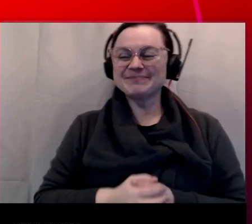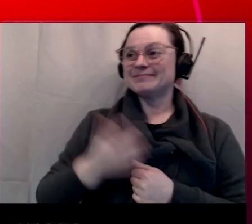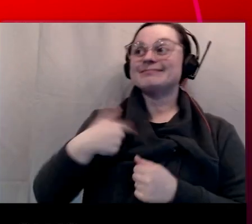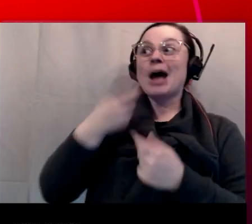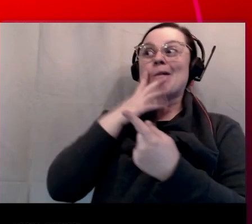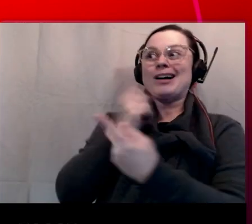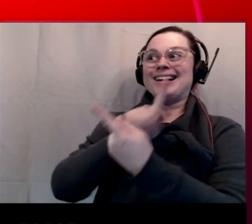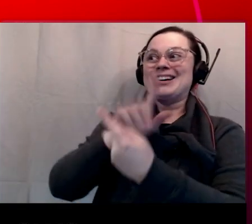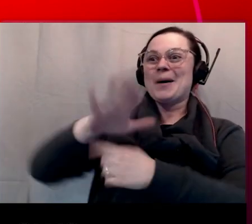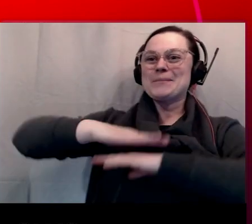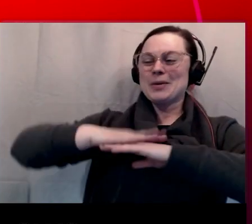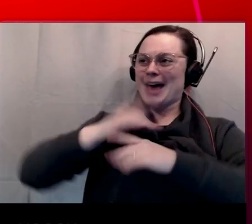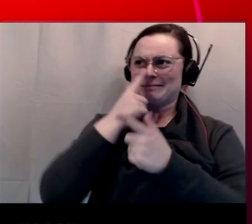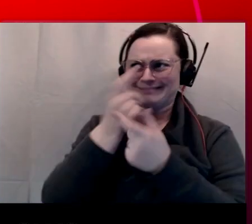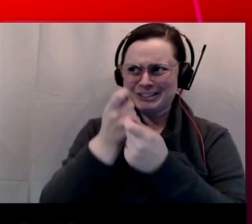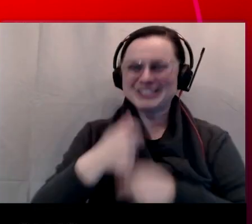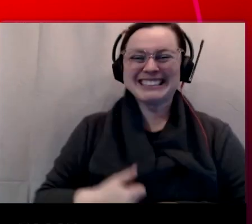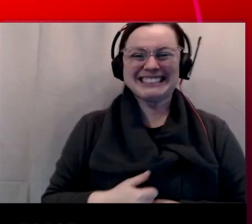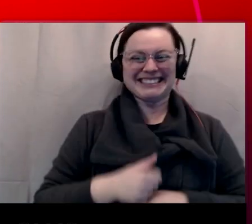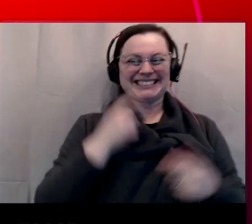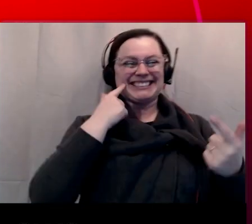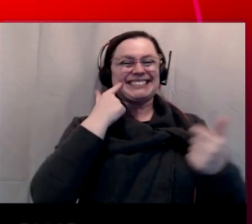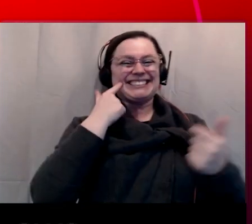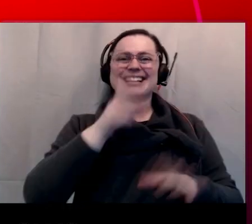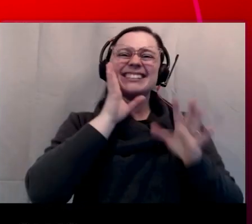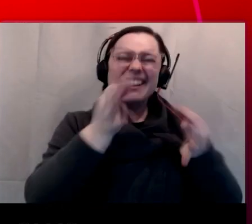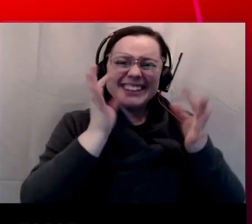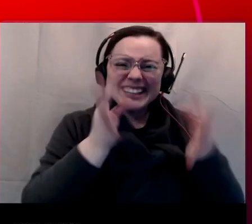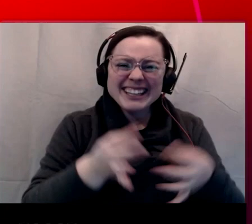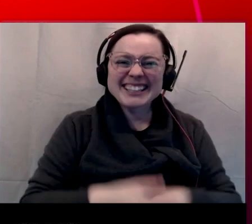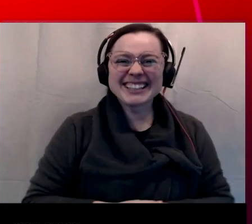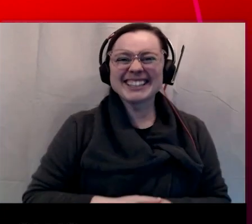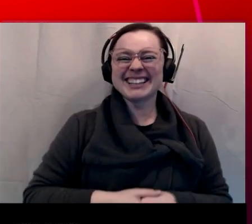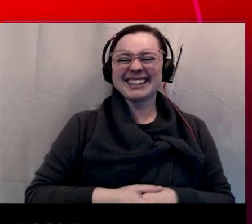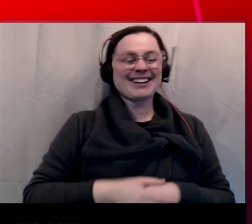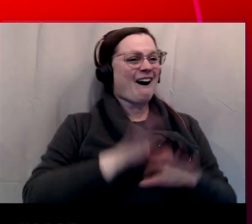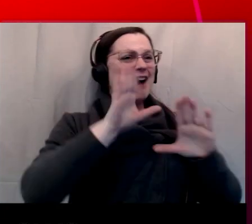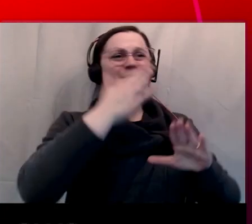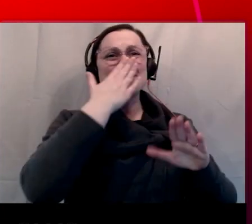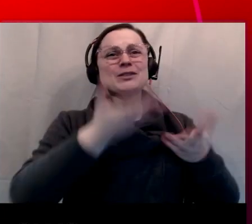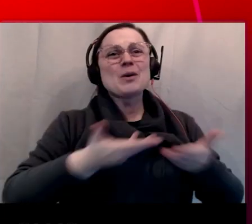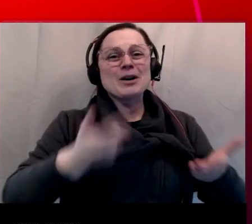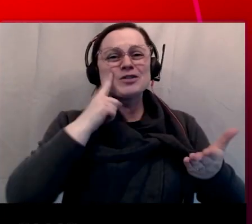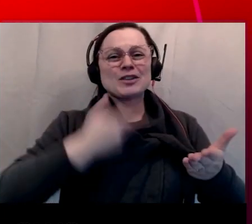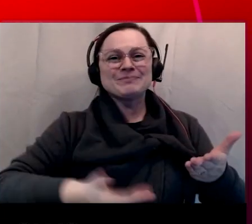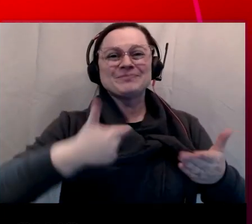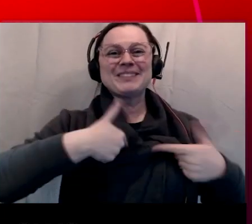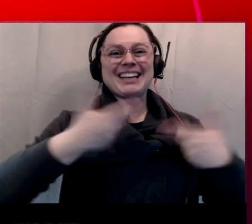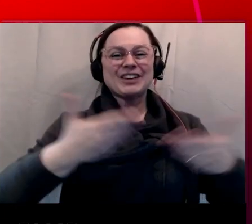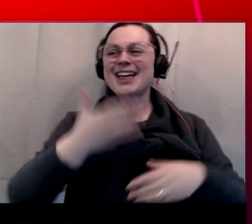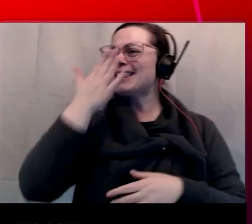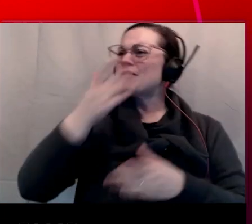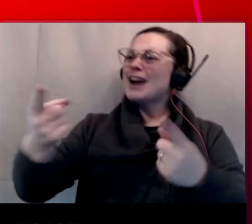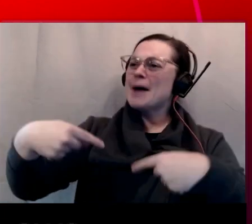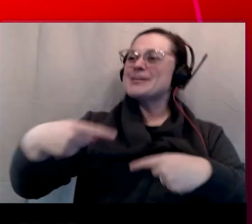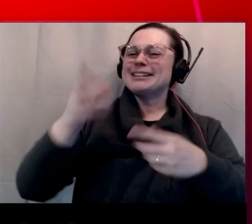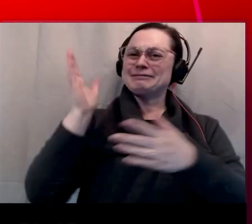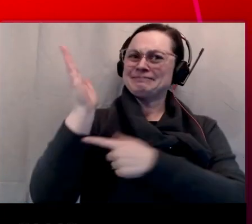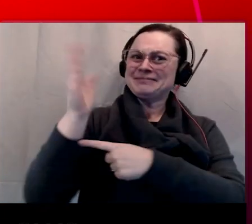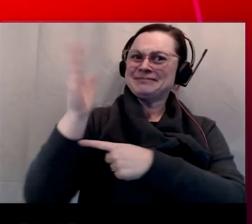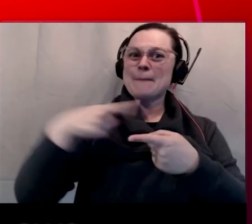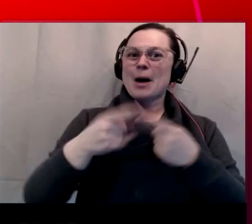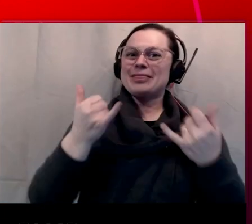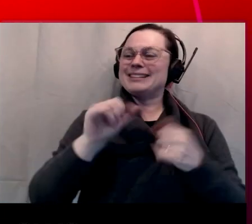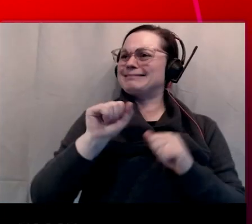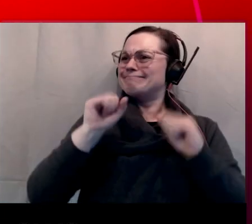too. I'm interested. For sure. Awesome. Thank you so much for having me over Thank you very much for being on the show and telling us about this amazing tool.